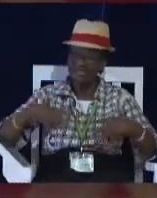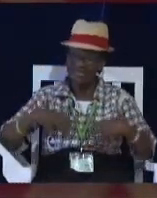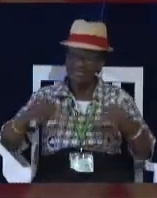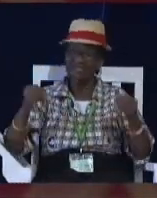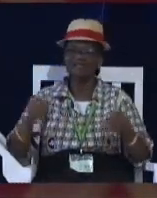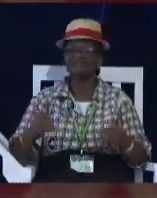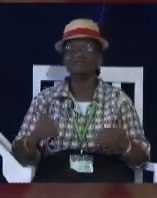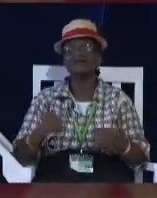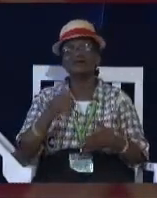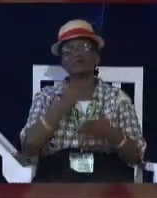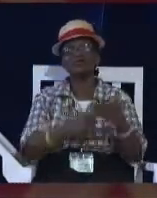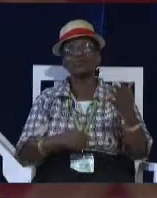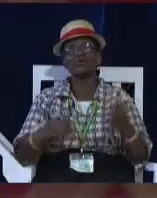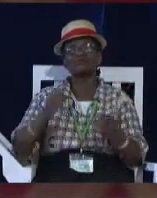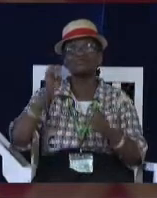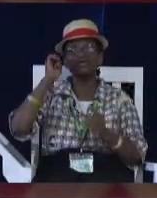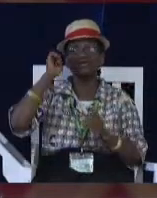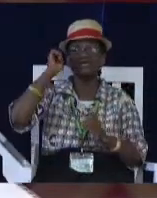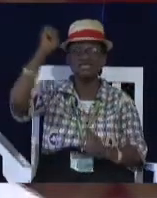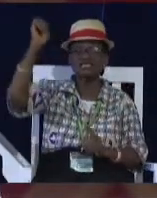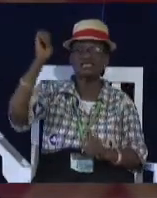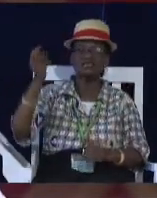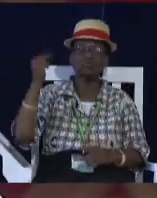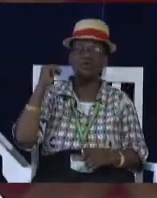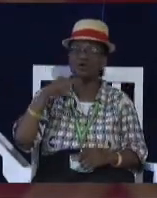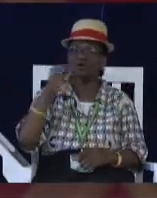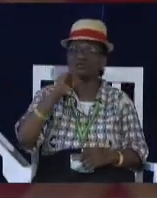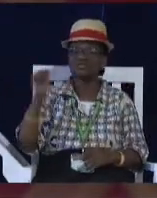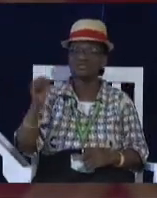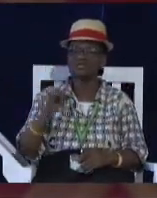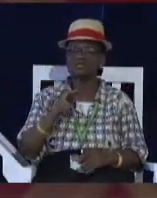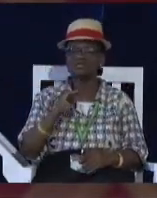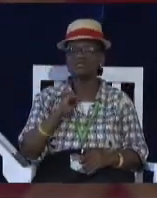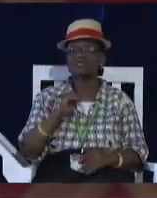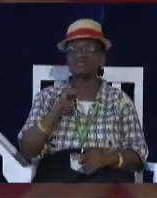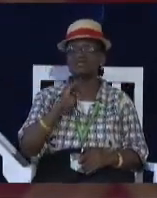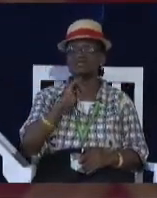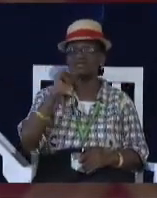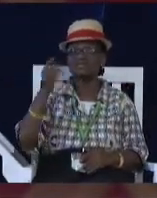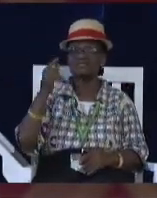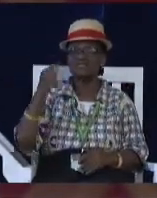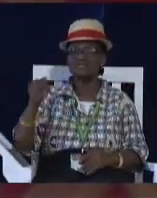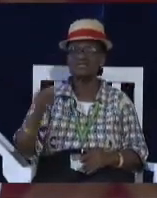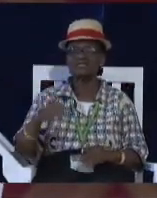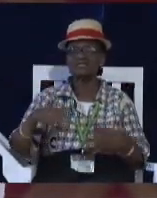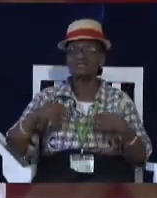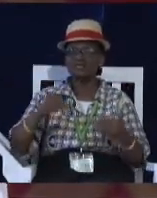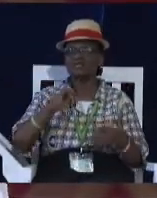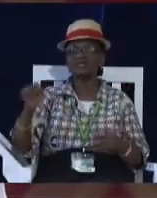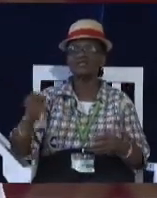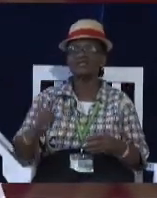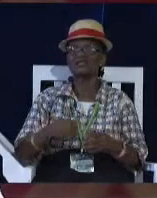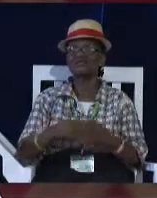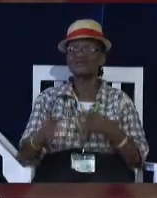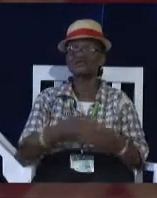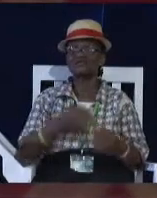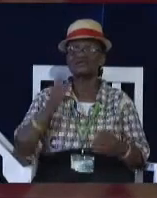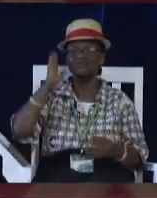Know what he was saying? The healing virtue will flow through your hands.